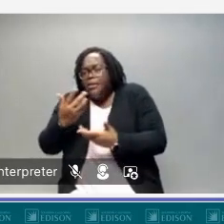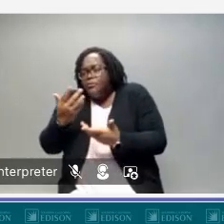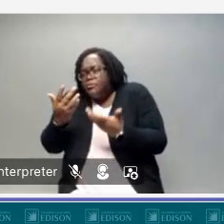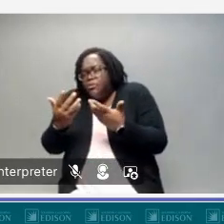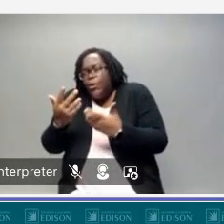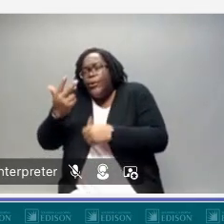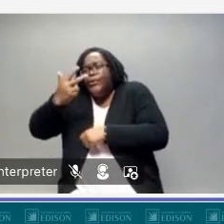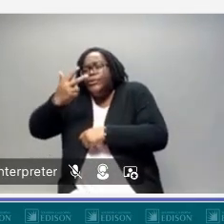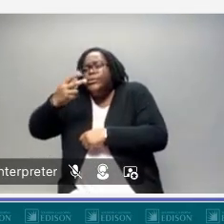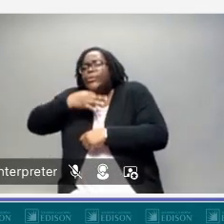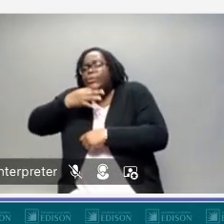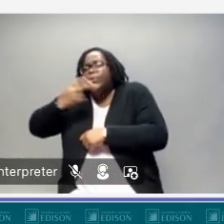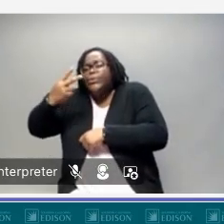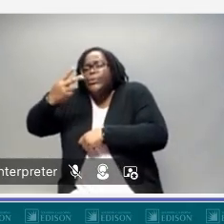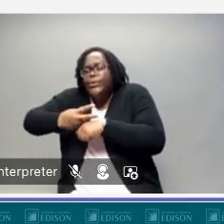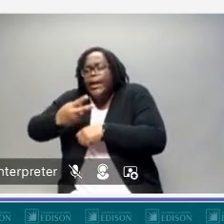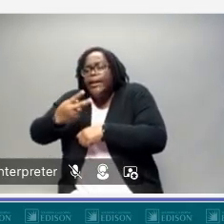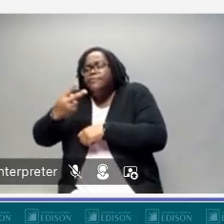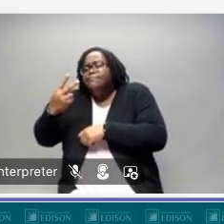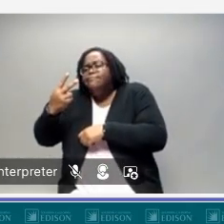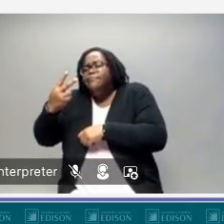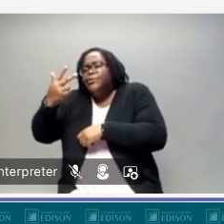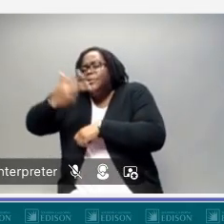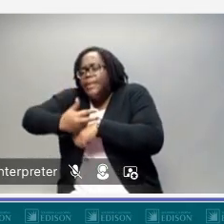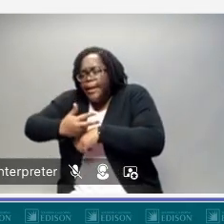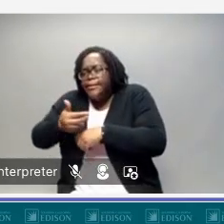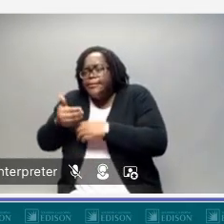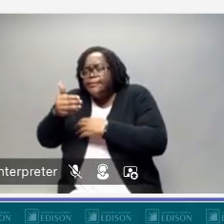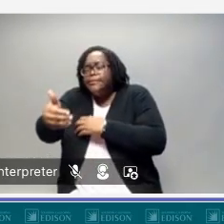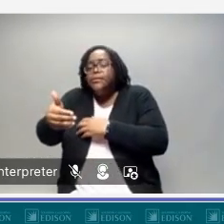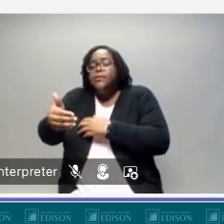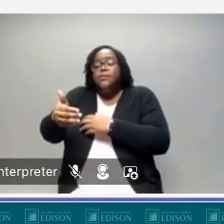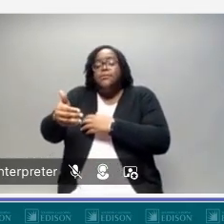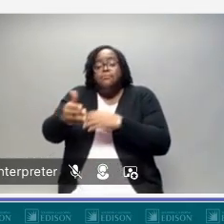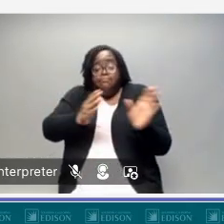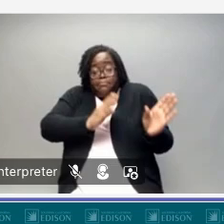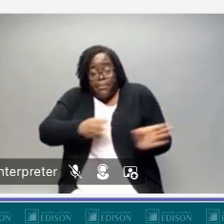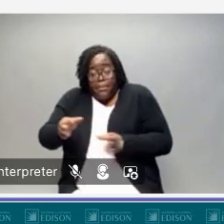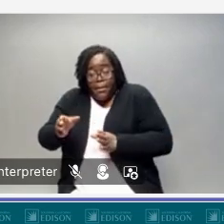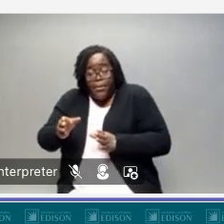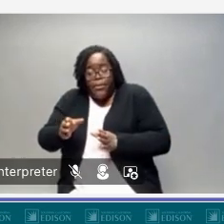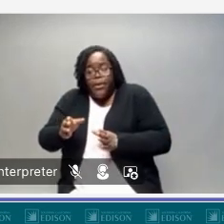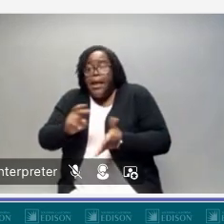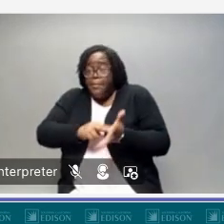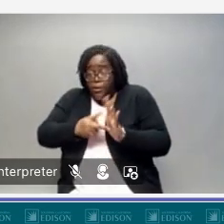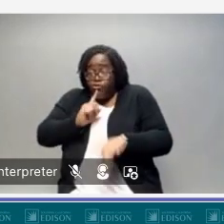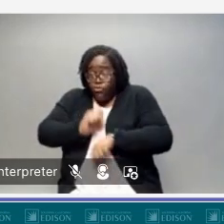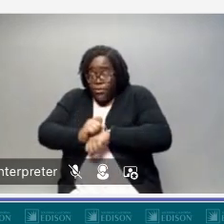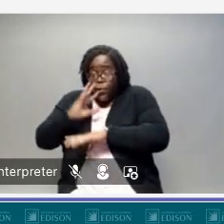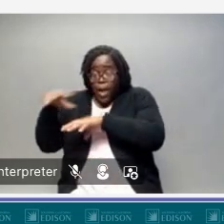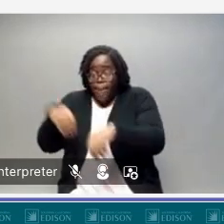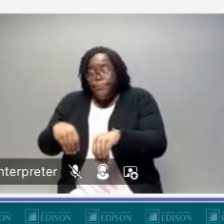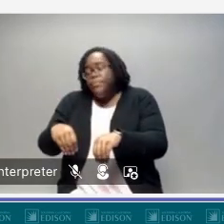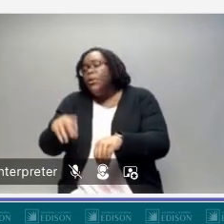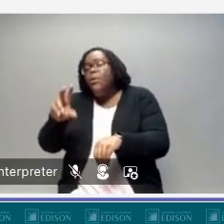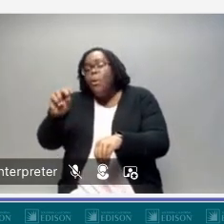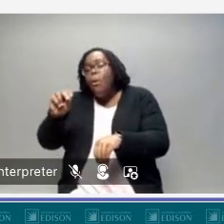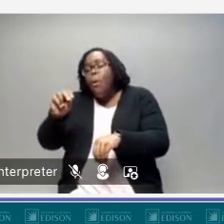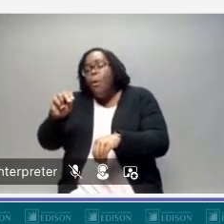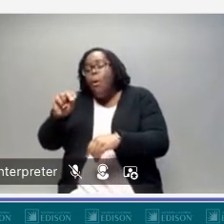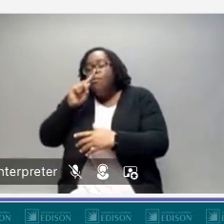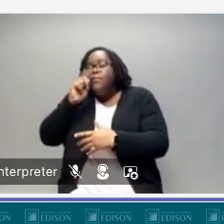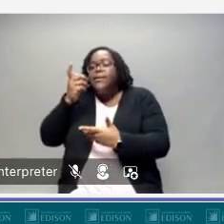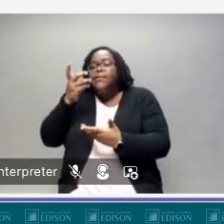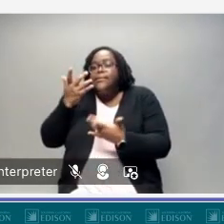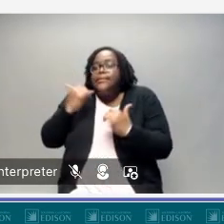or 2.5 days hence. And that's essentially prepare. But it doesn't necessarily mean we're going to turn off your power, because we're